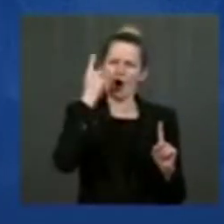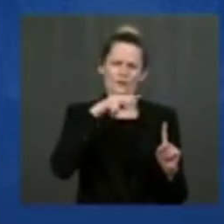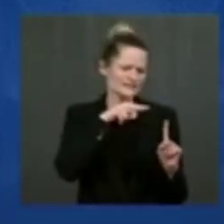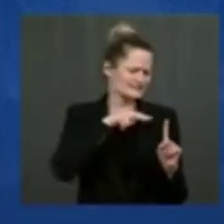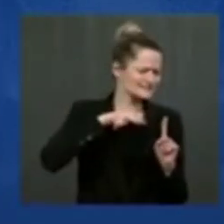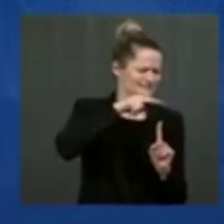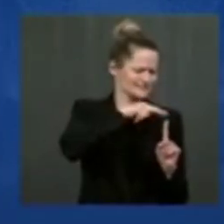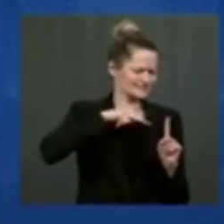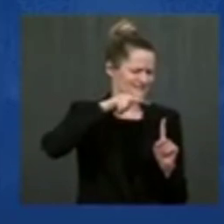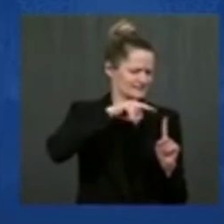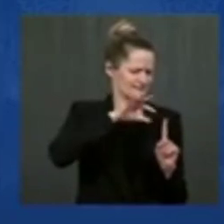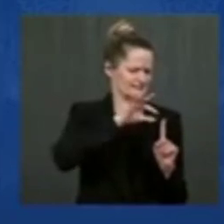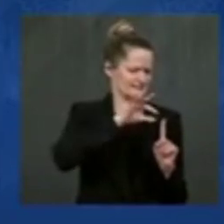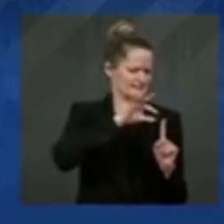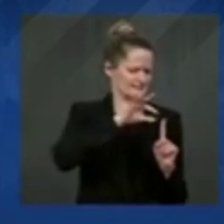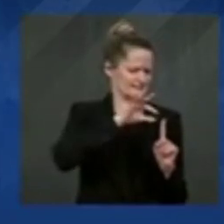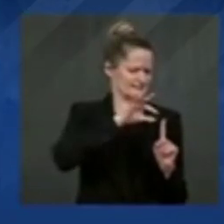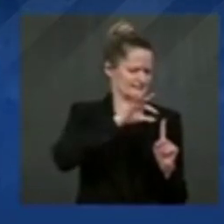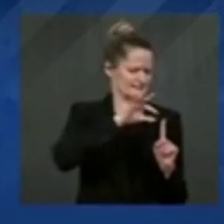crisis regarding COVID